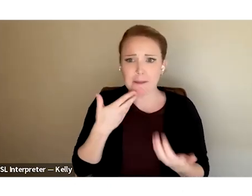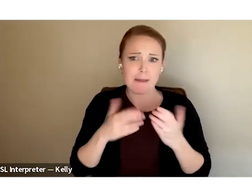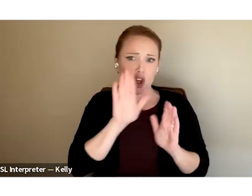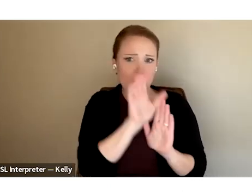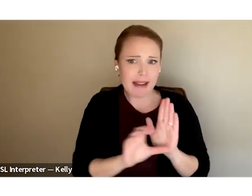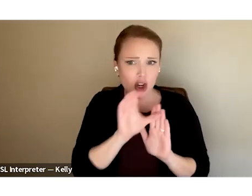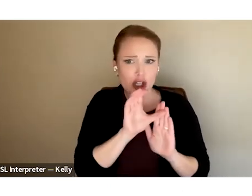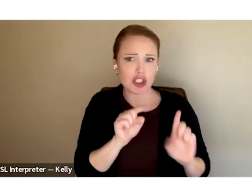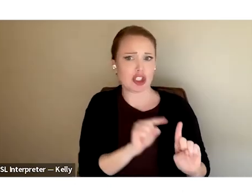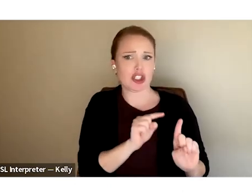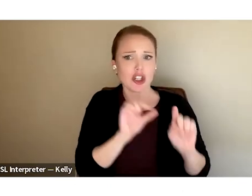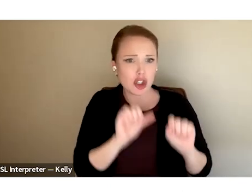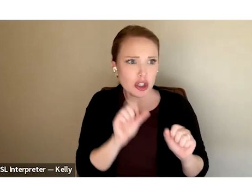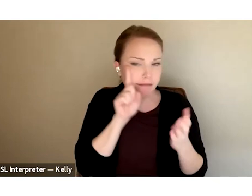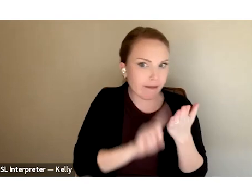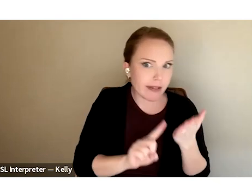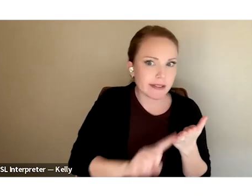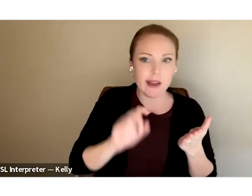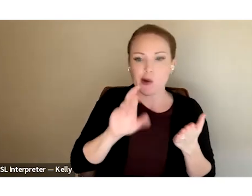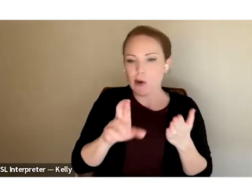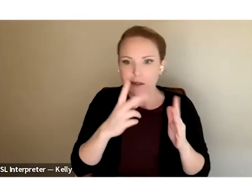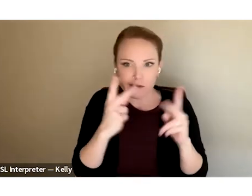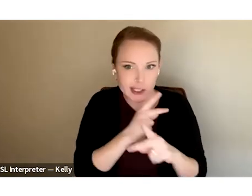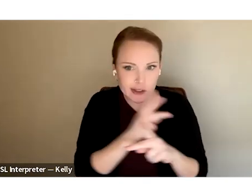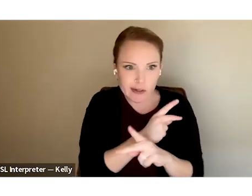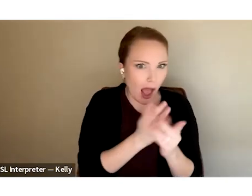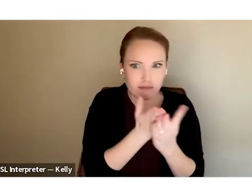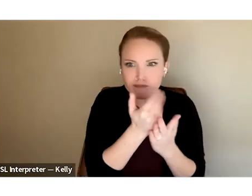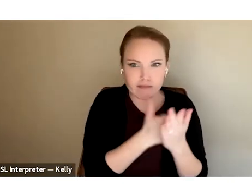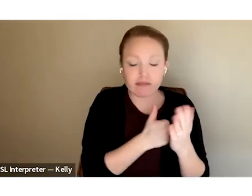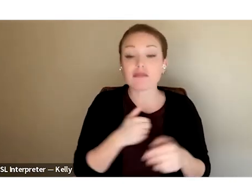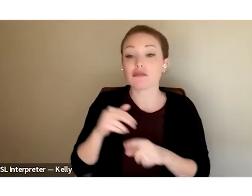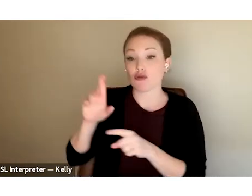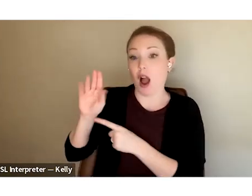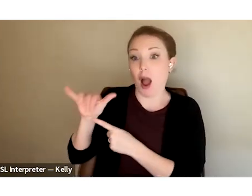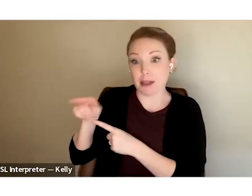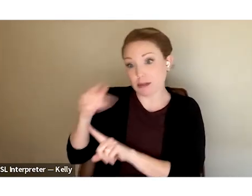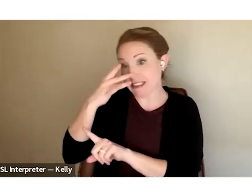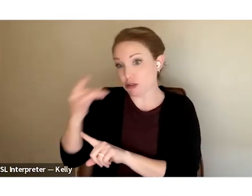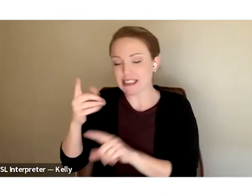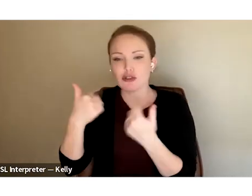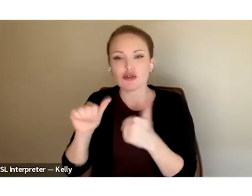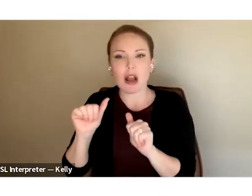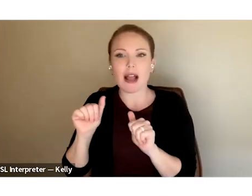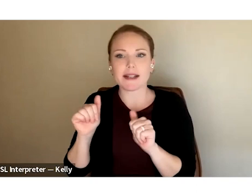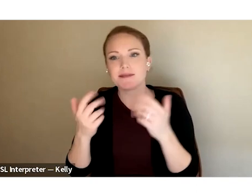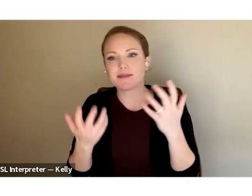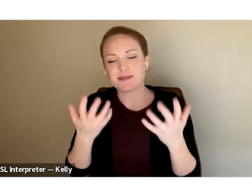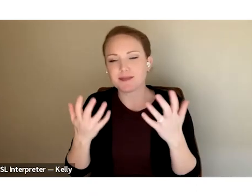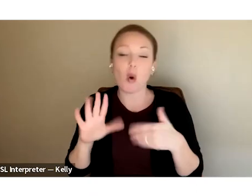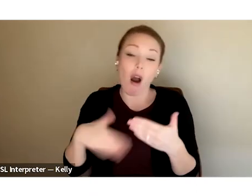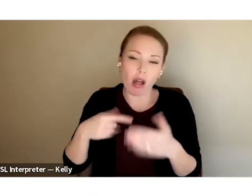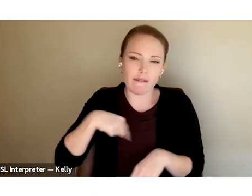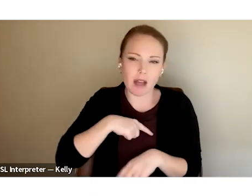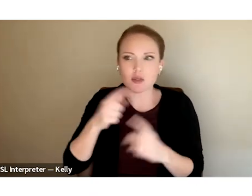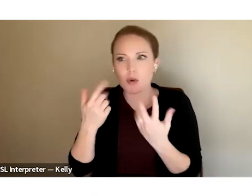could investigate or navigate through. And he was also interested in exploring, all of us were,